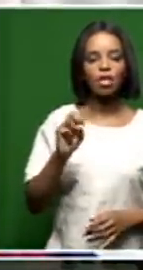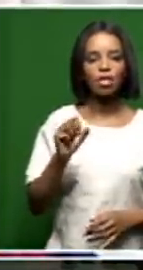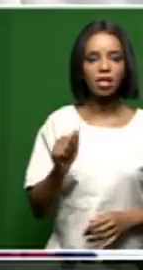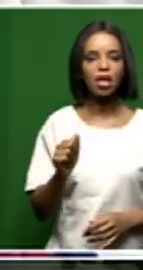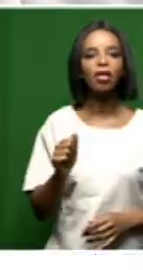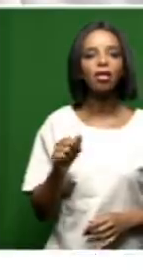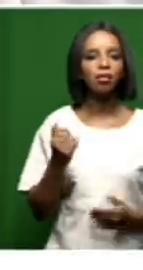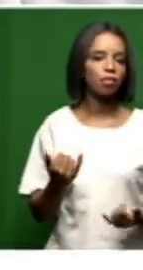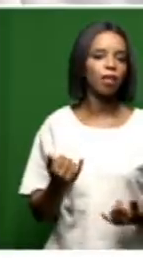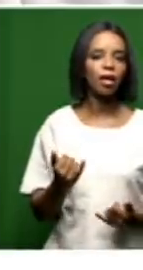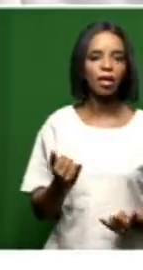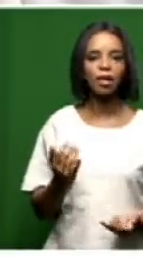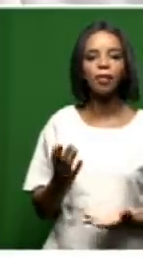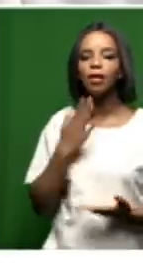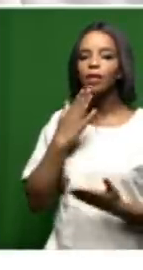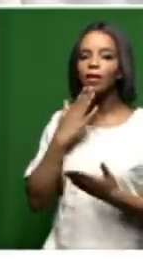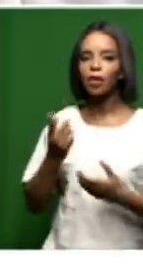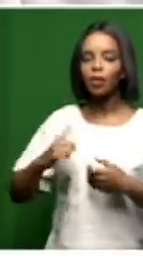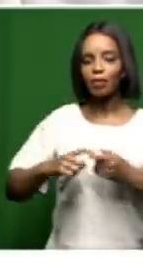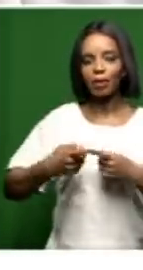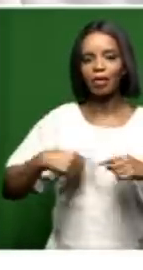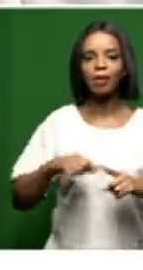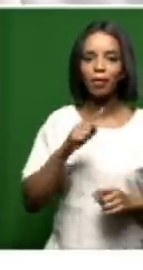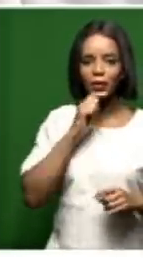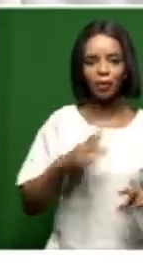Professor, good morning. Thanks so much for being with us on Morning Live.